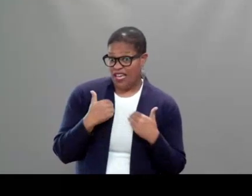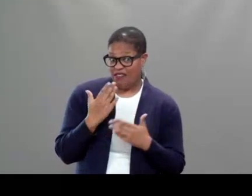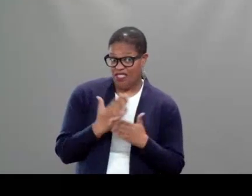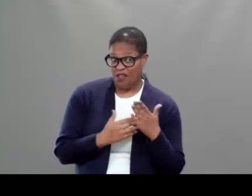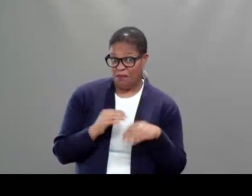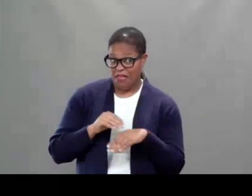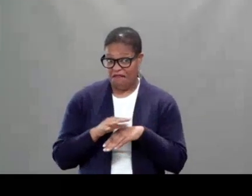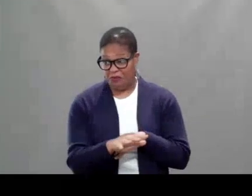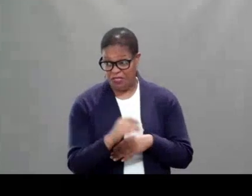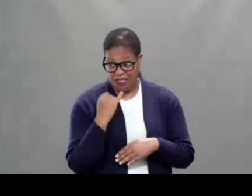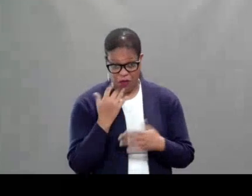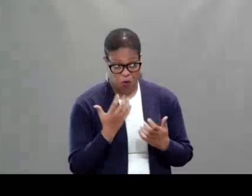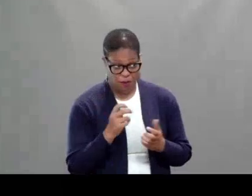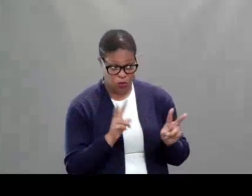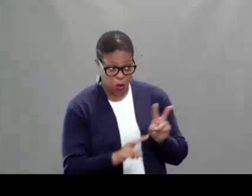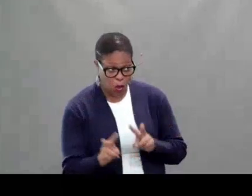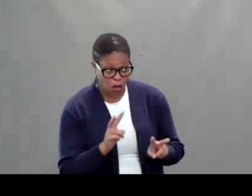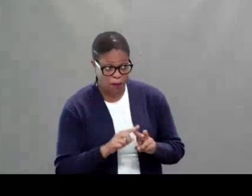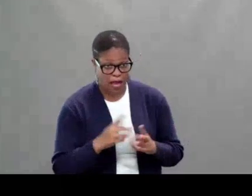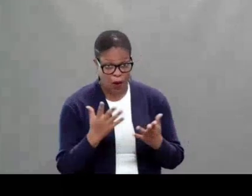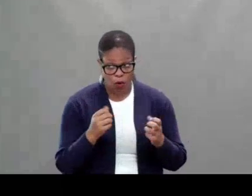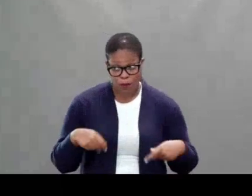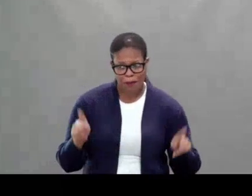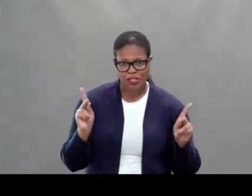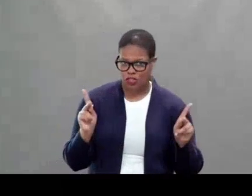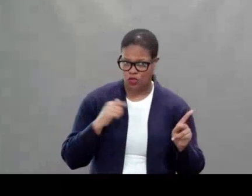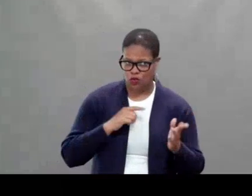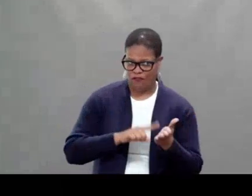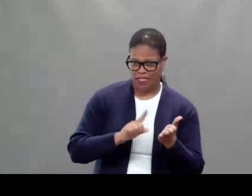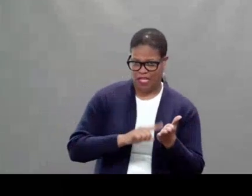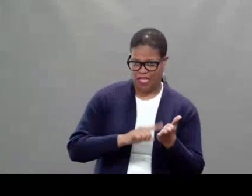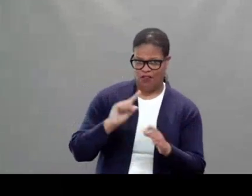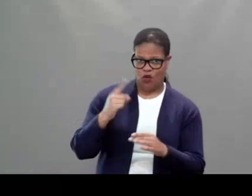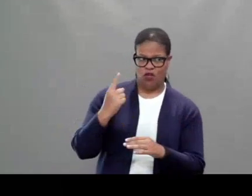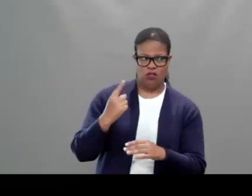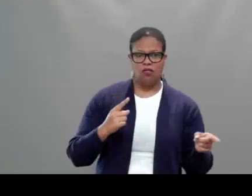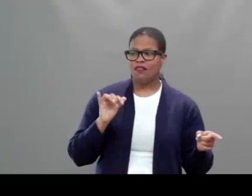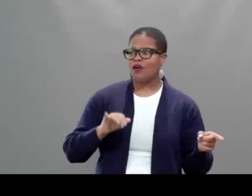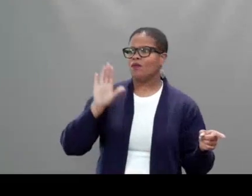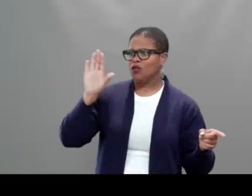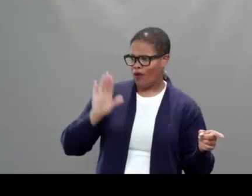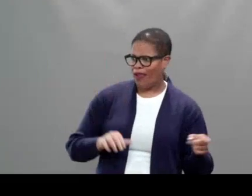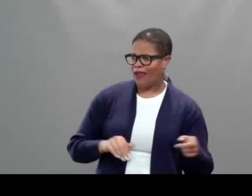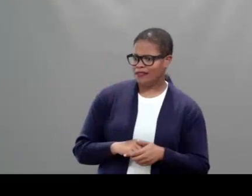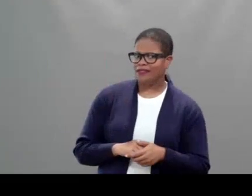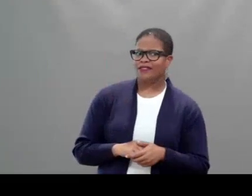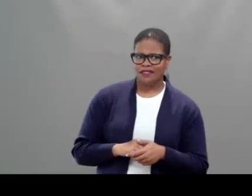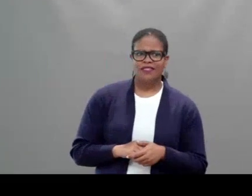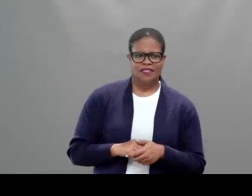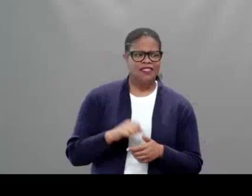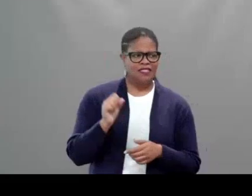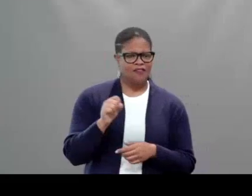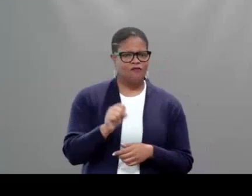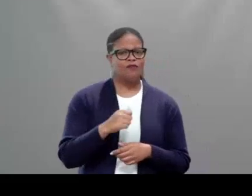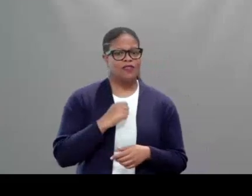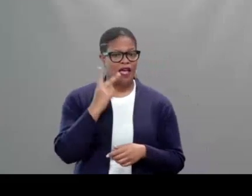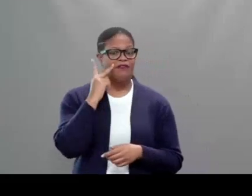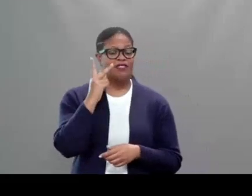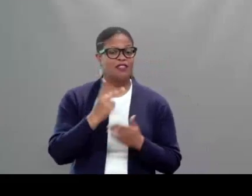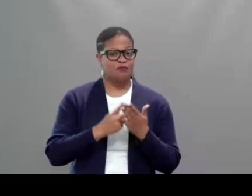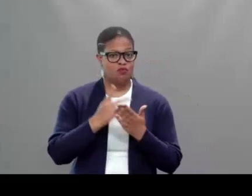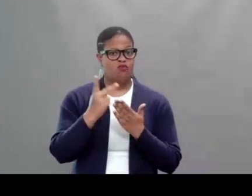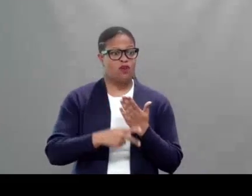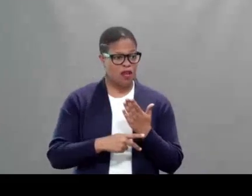some influence on if you want me to take a look at it, but I want your permission to even investigate it first. That would be great because I've seen the